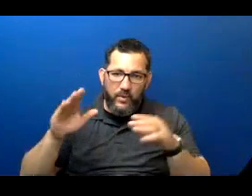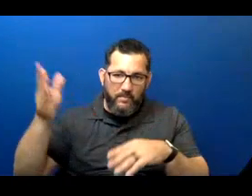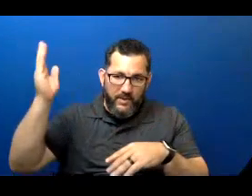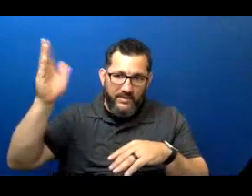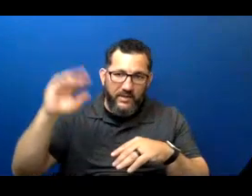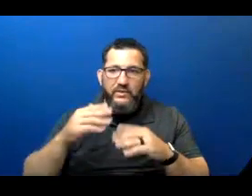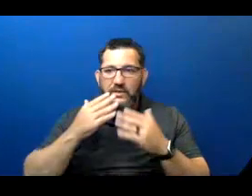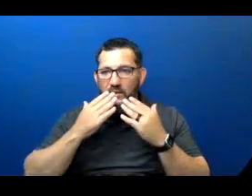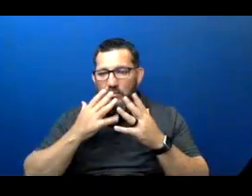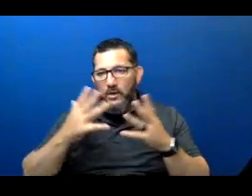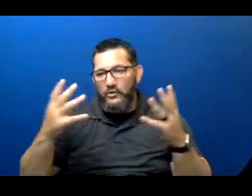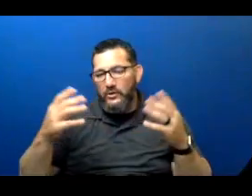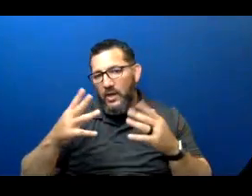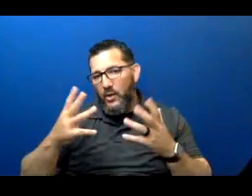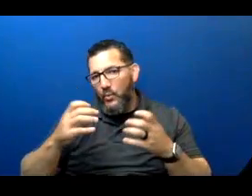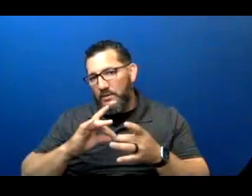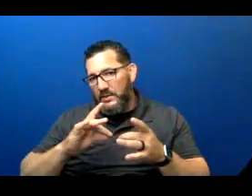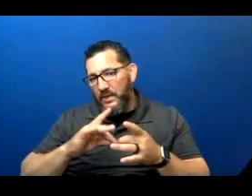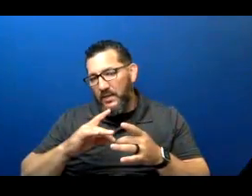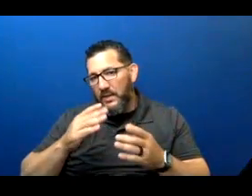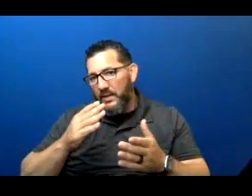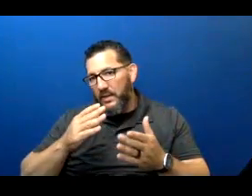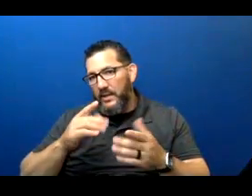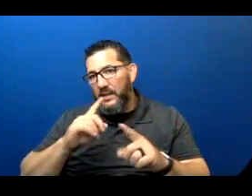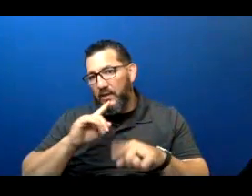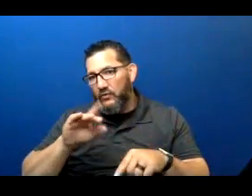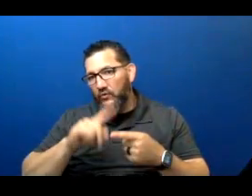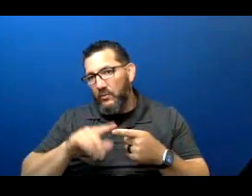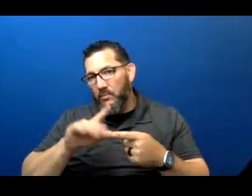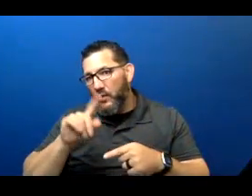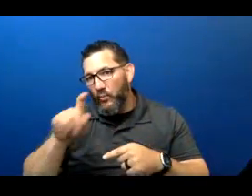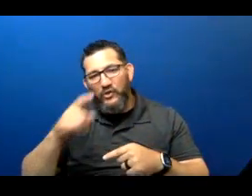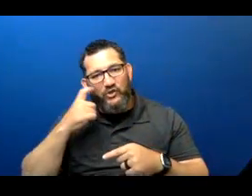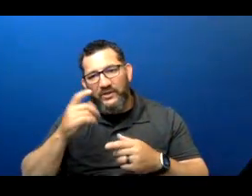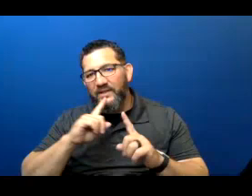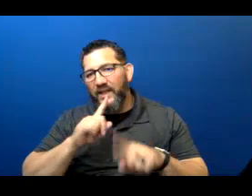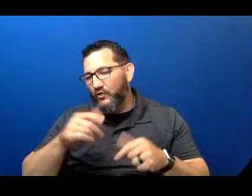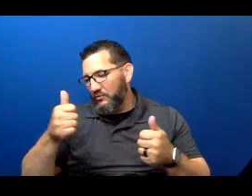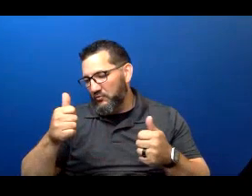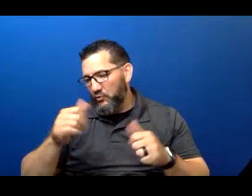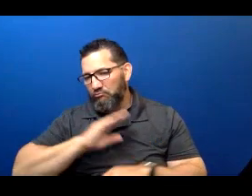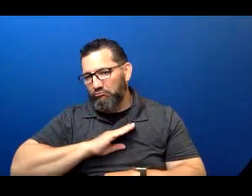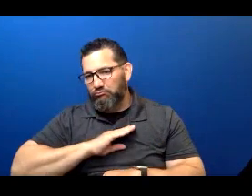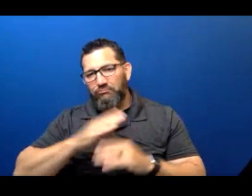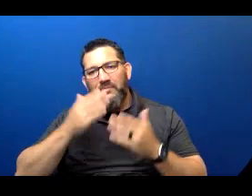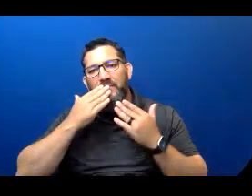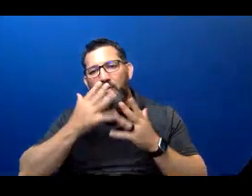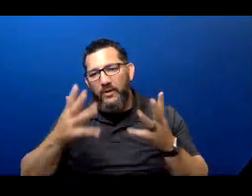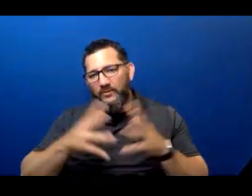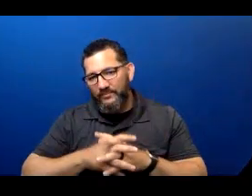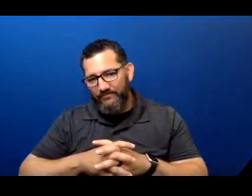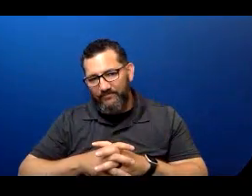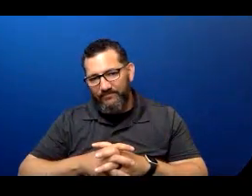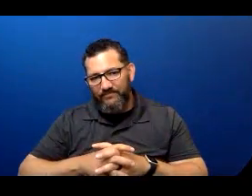I just wanted to say, I think the answers to my question were just answered. Thank you so much. All